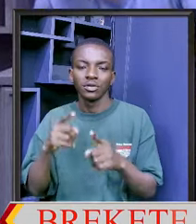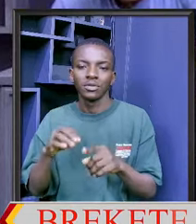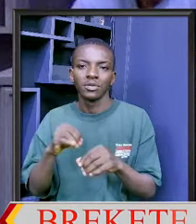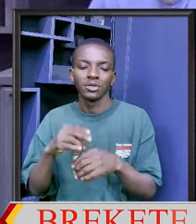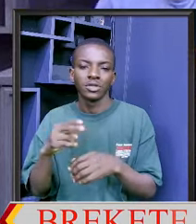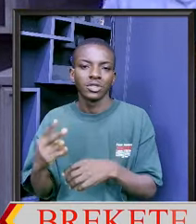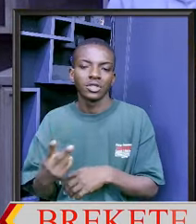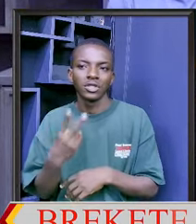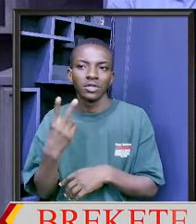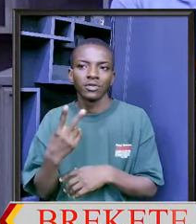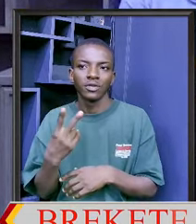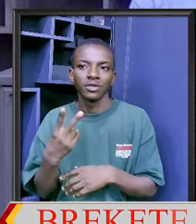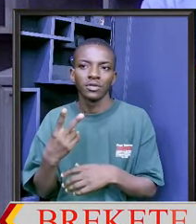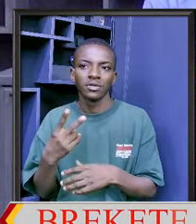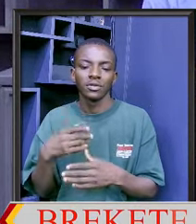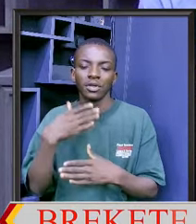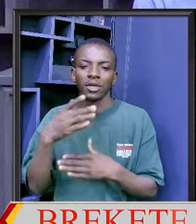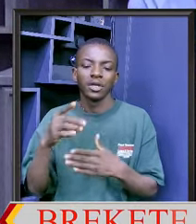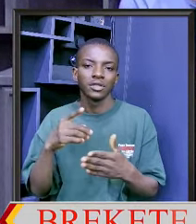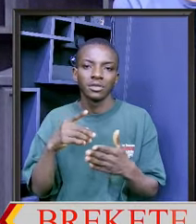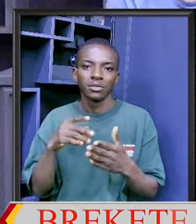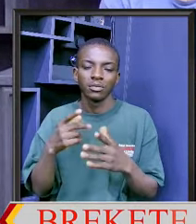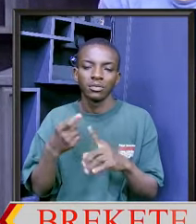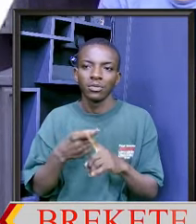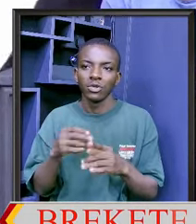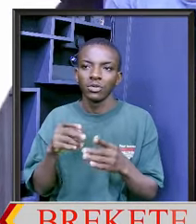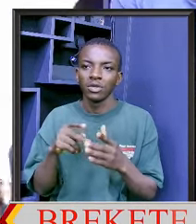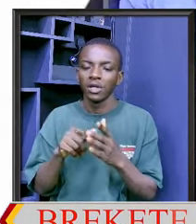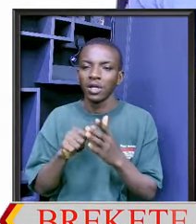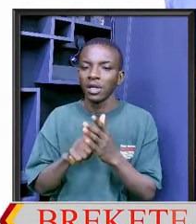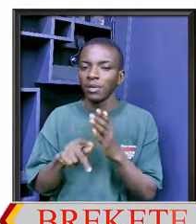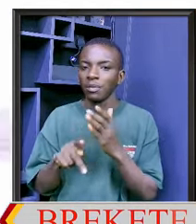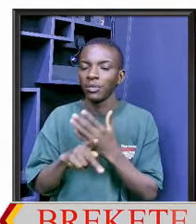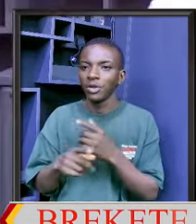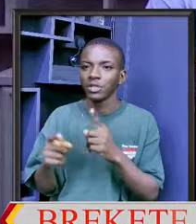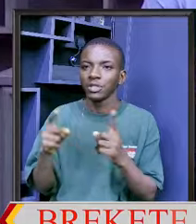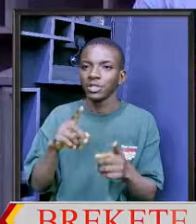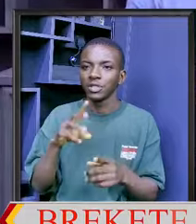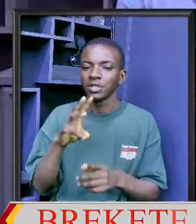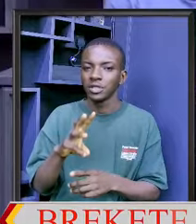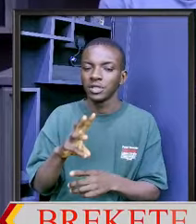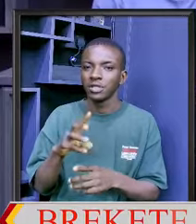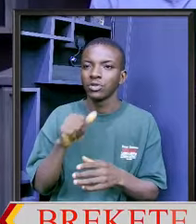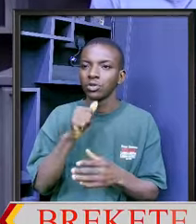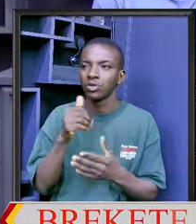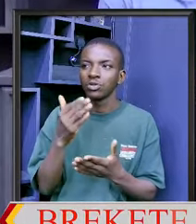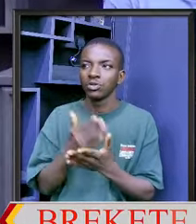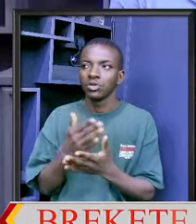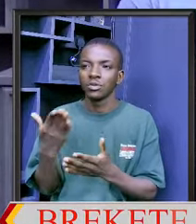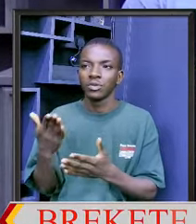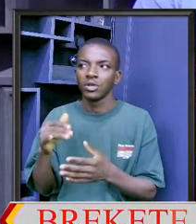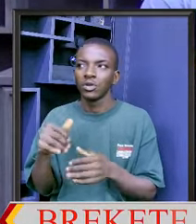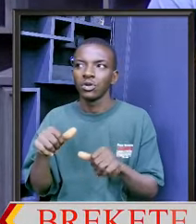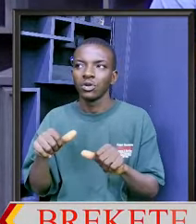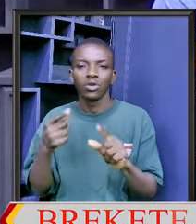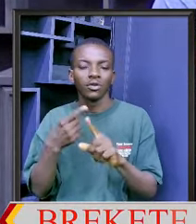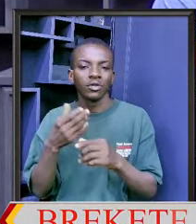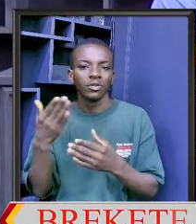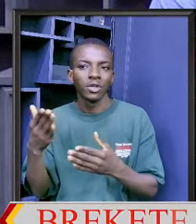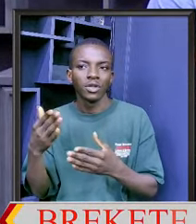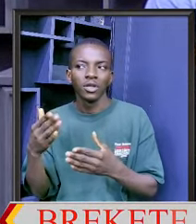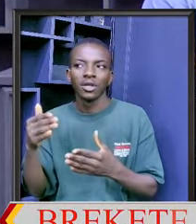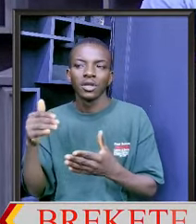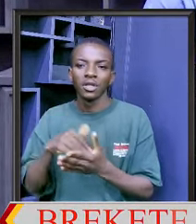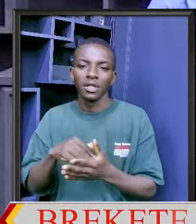the second of next month. And it go last the sixth, but you know, go stop there. We go continue from there